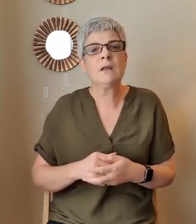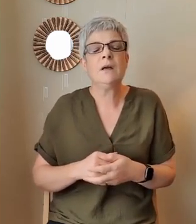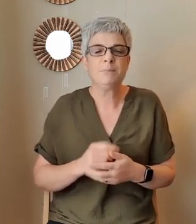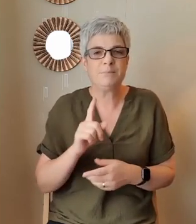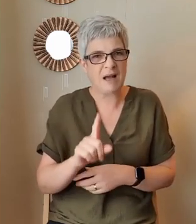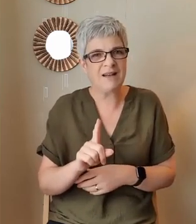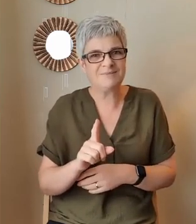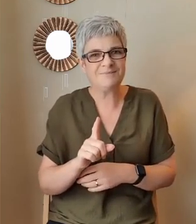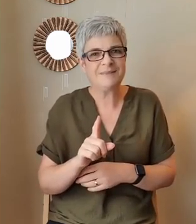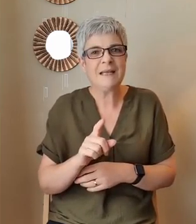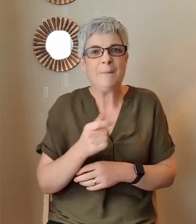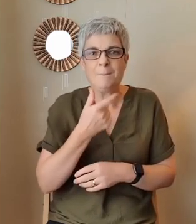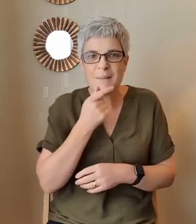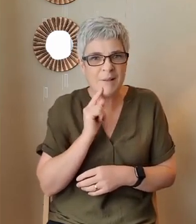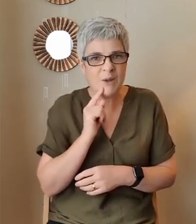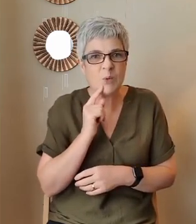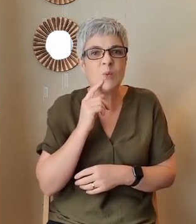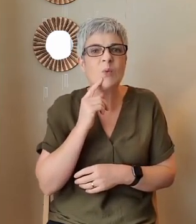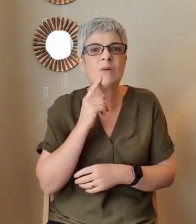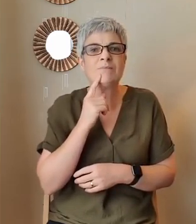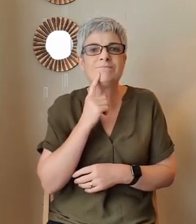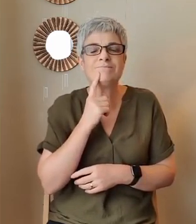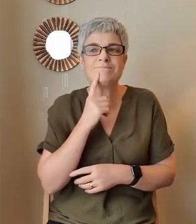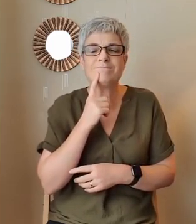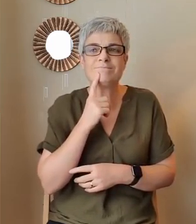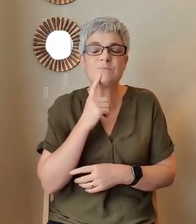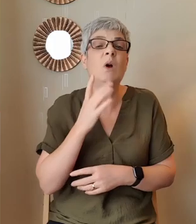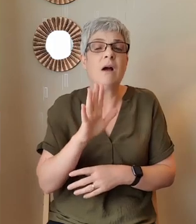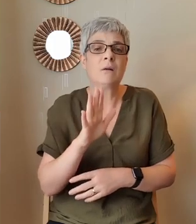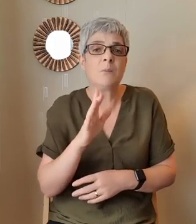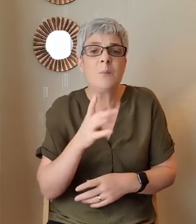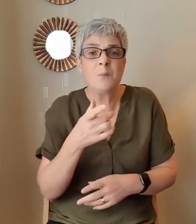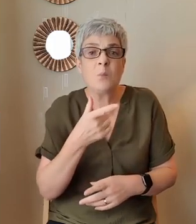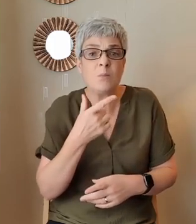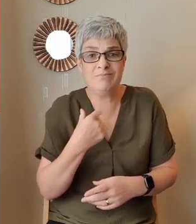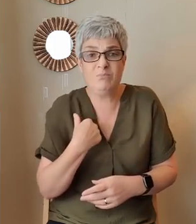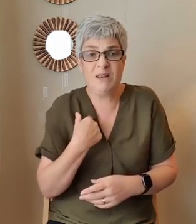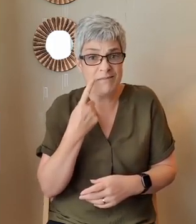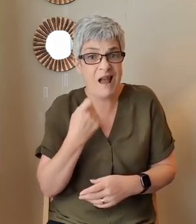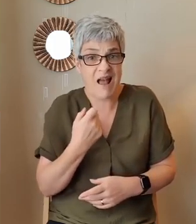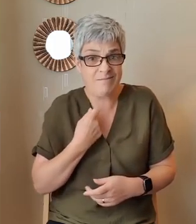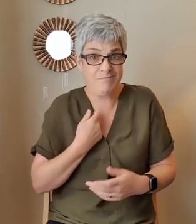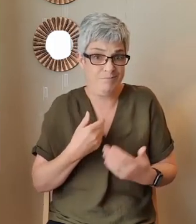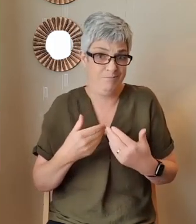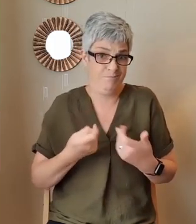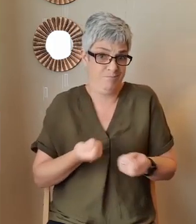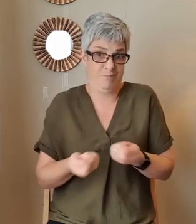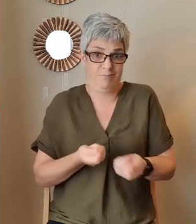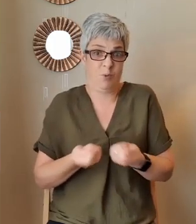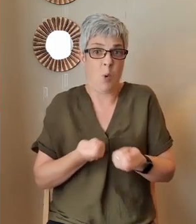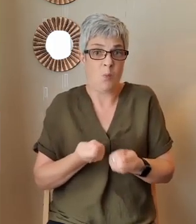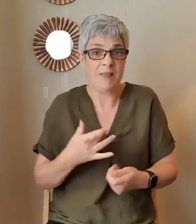We're people who are above needing help and we can handle all of life's issues.